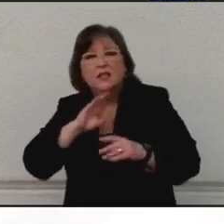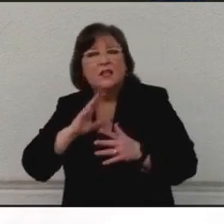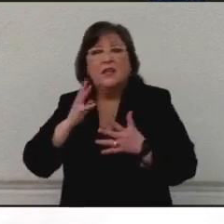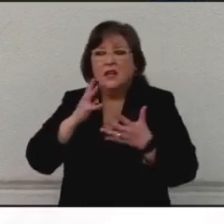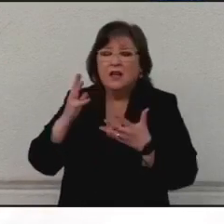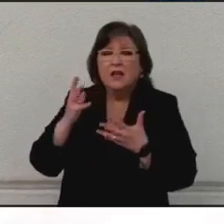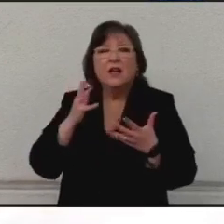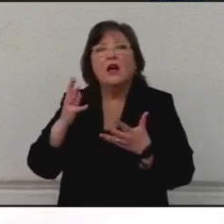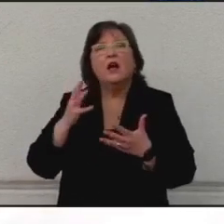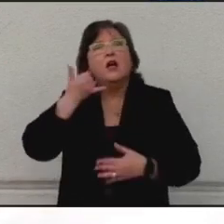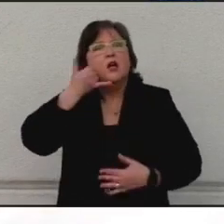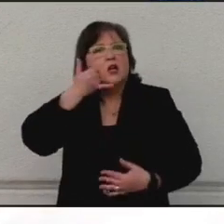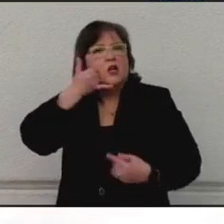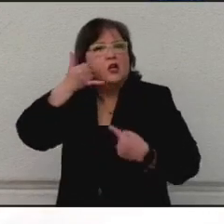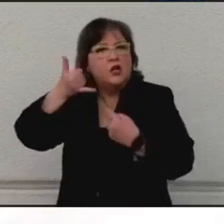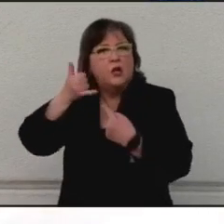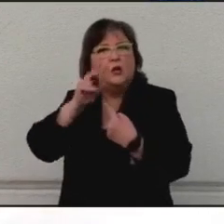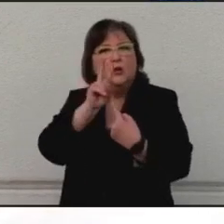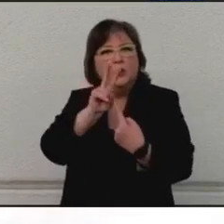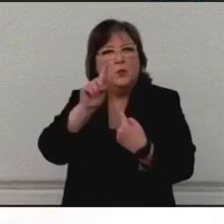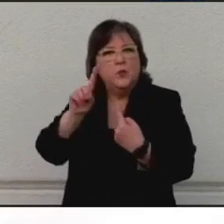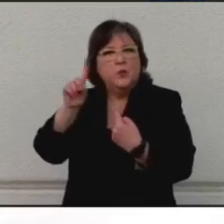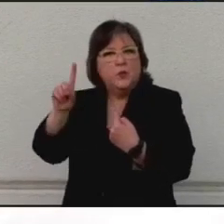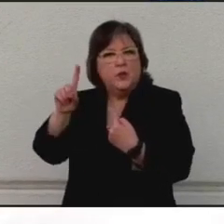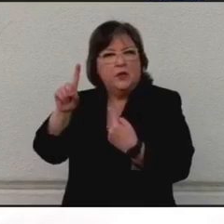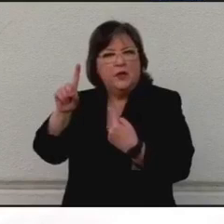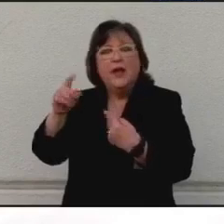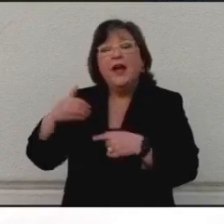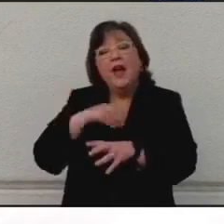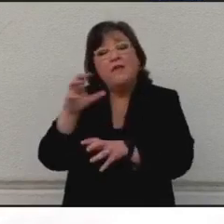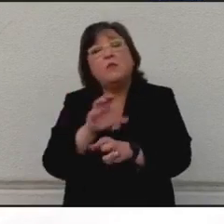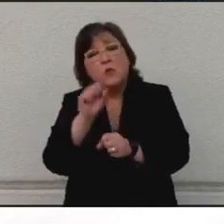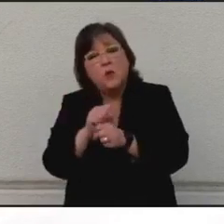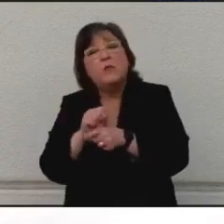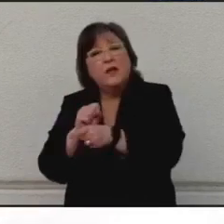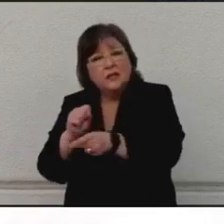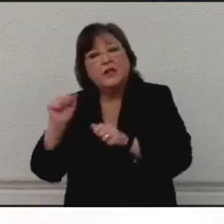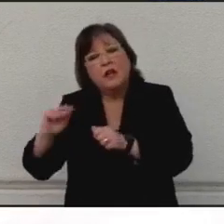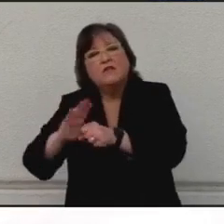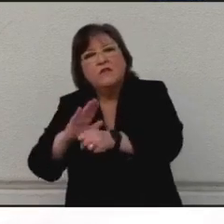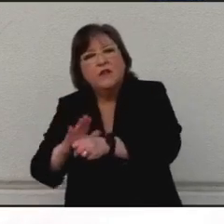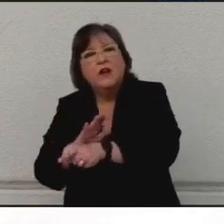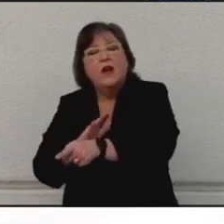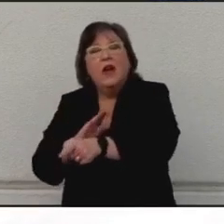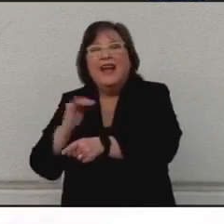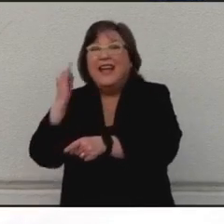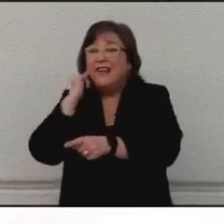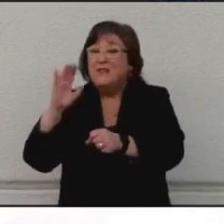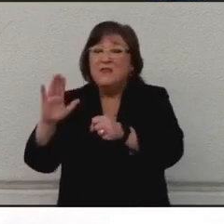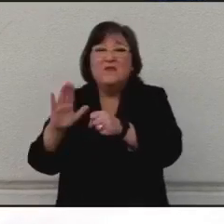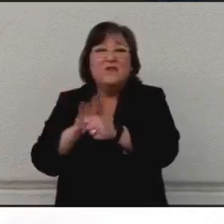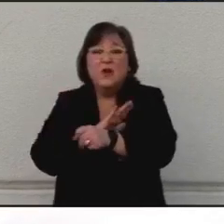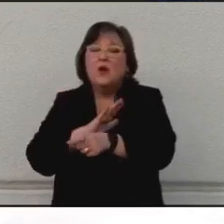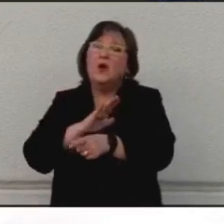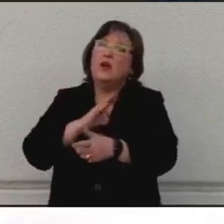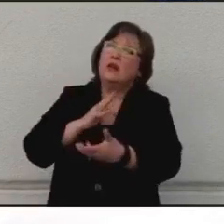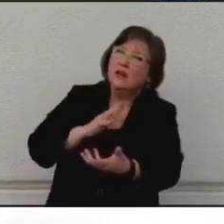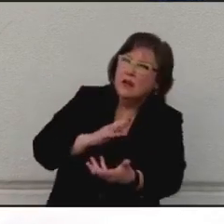languages. Appointments fill up quickly, but new appointments will be regularly released as vaccine supply